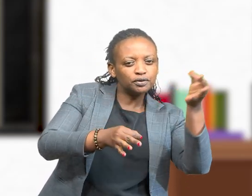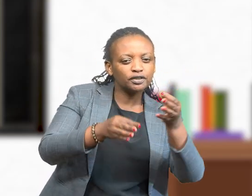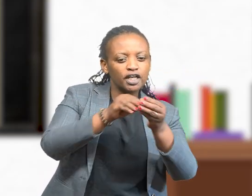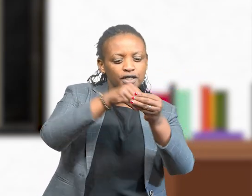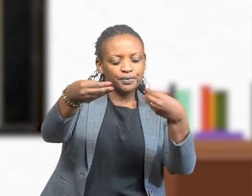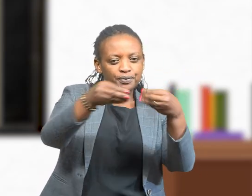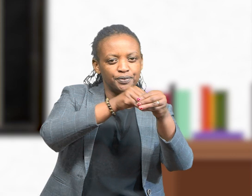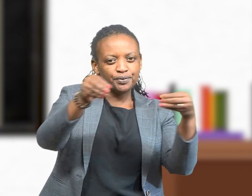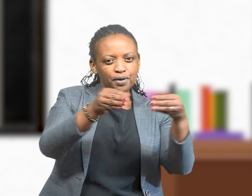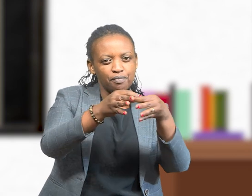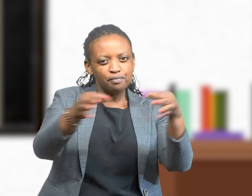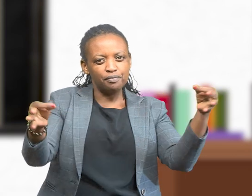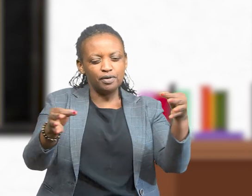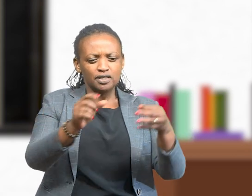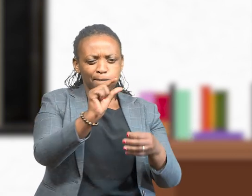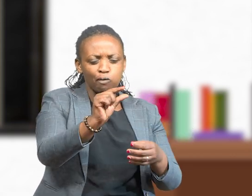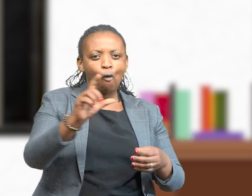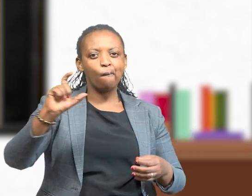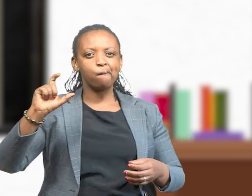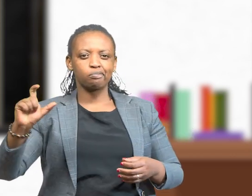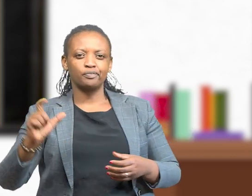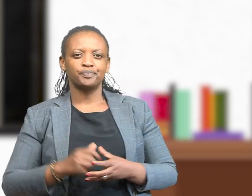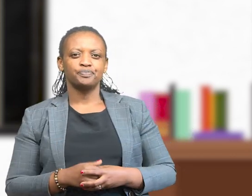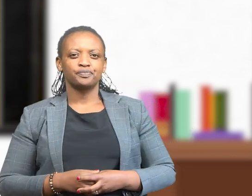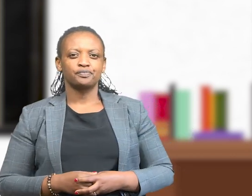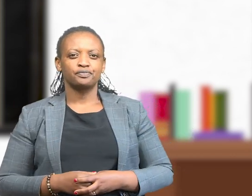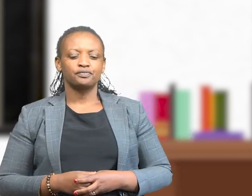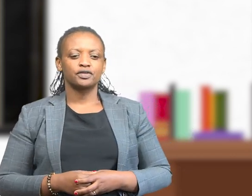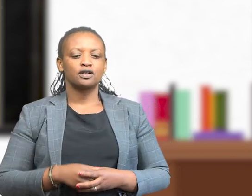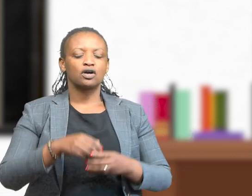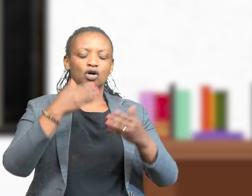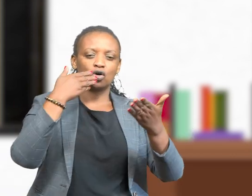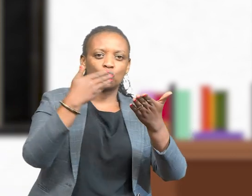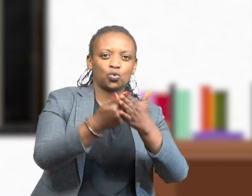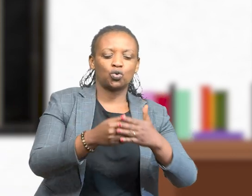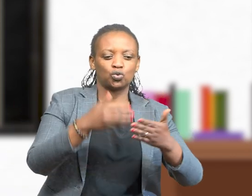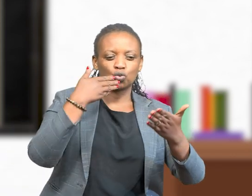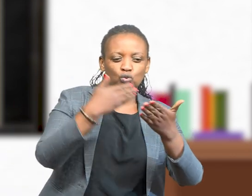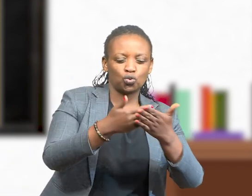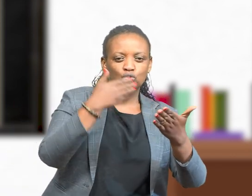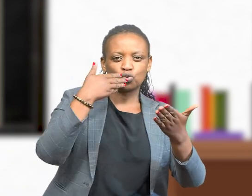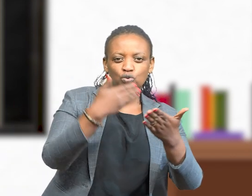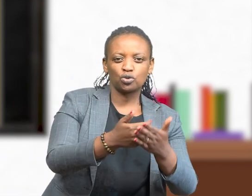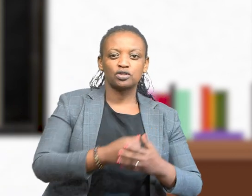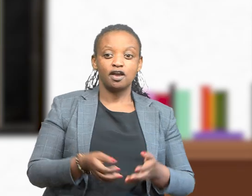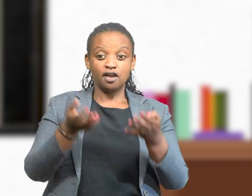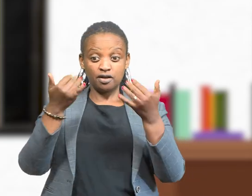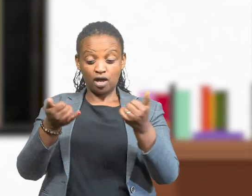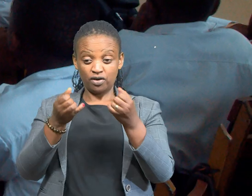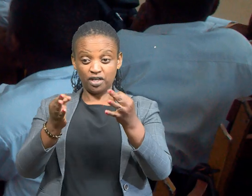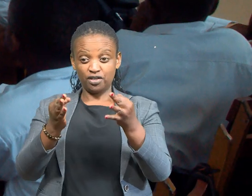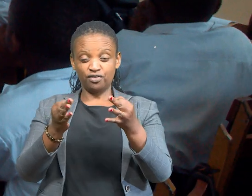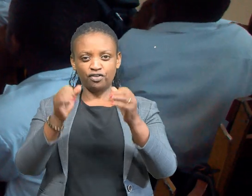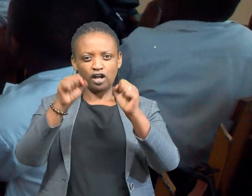good. Instruments used to measure. To measure. Very good, very good, very